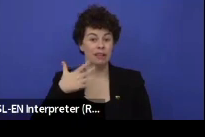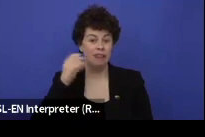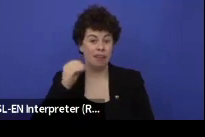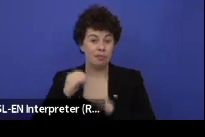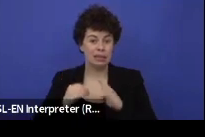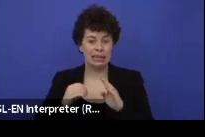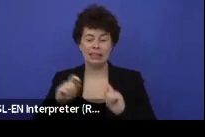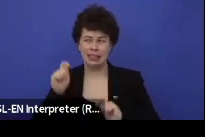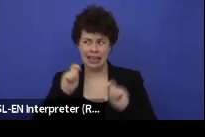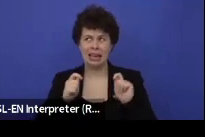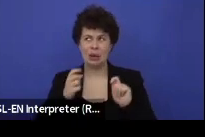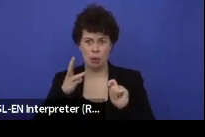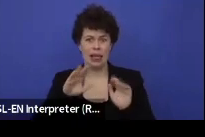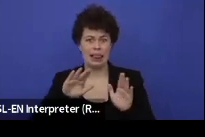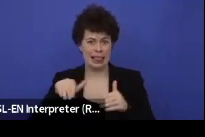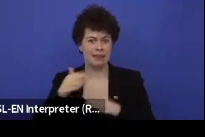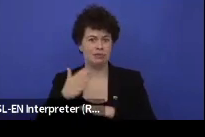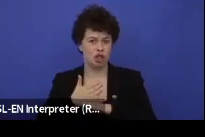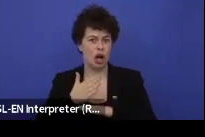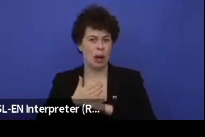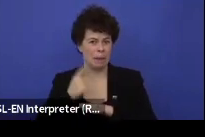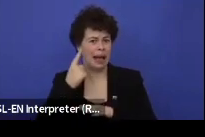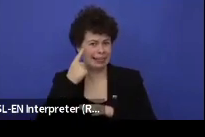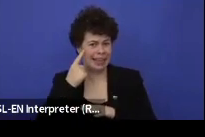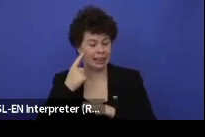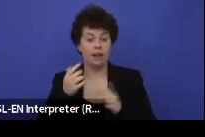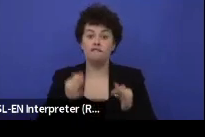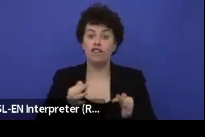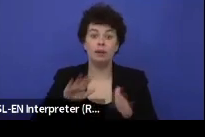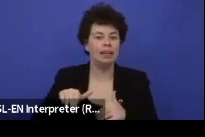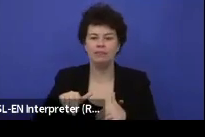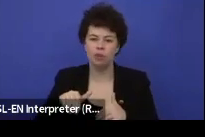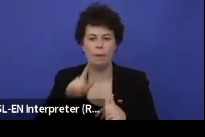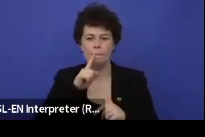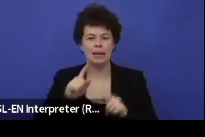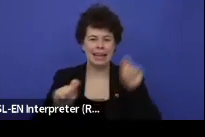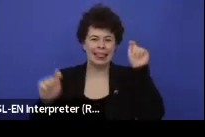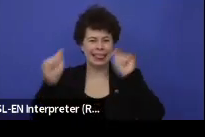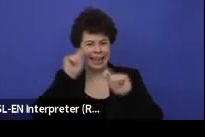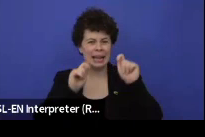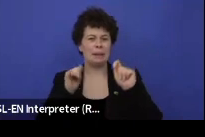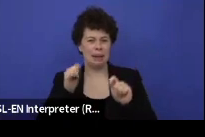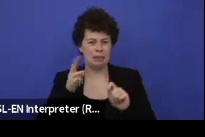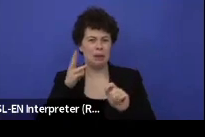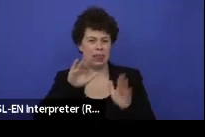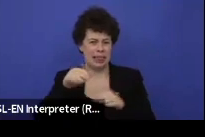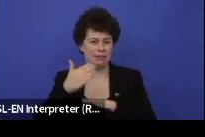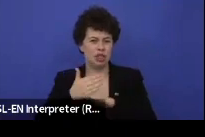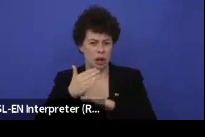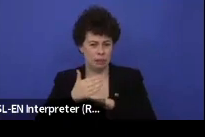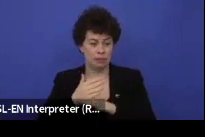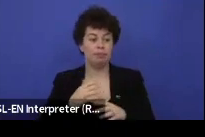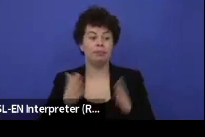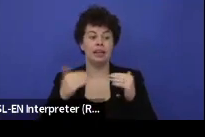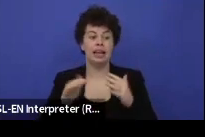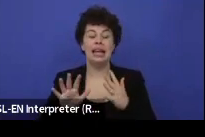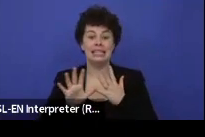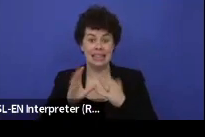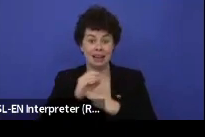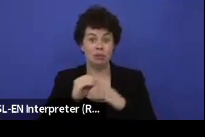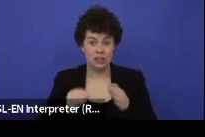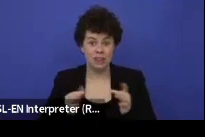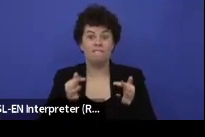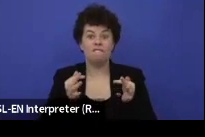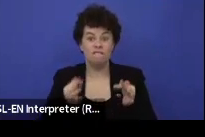25% have considered leaving work. That's 1 in 4 people have considered leaving work. 10% are actually leaving